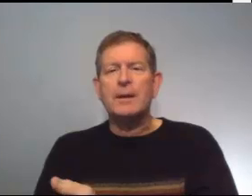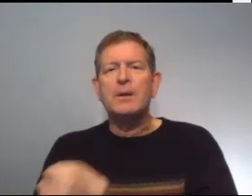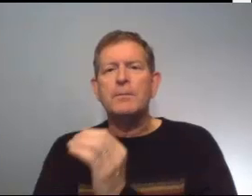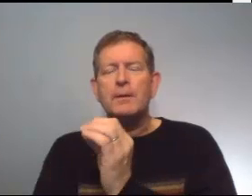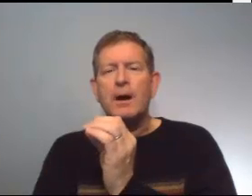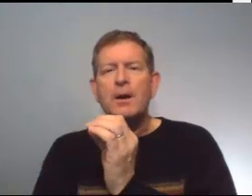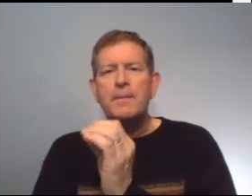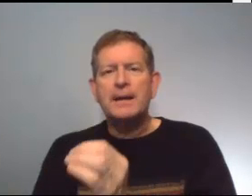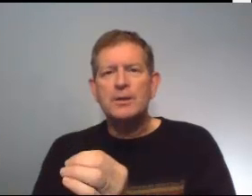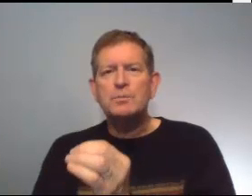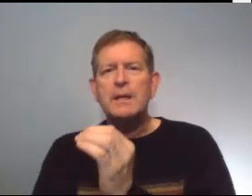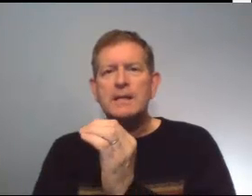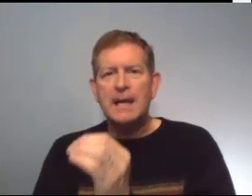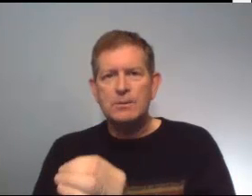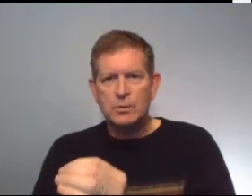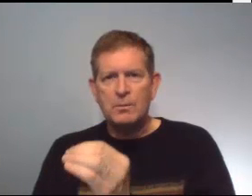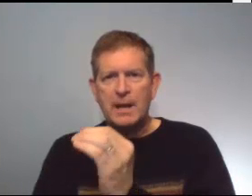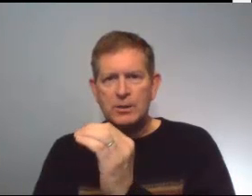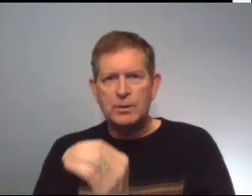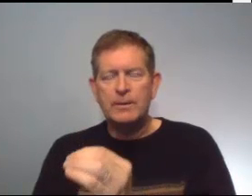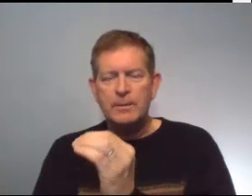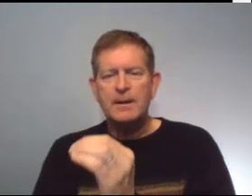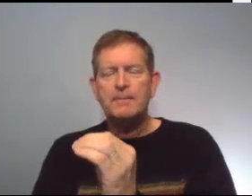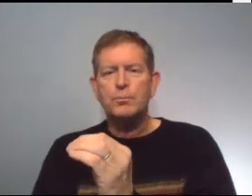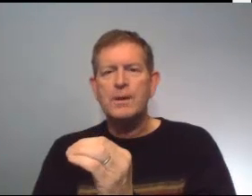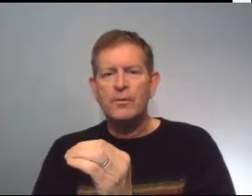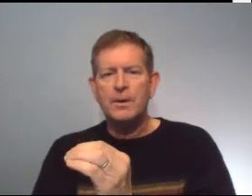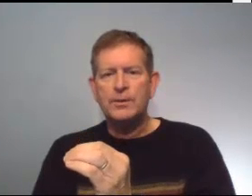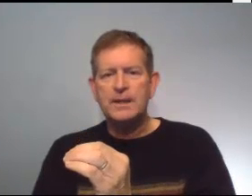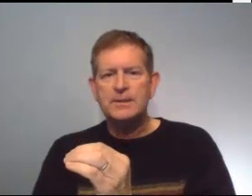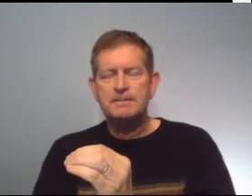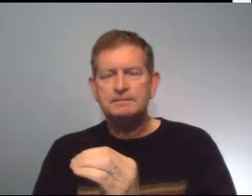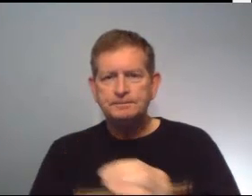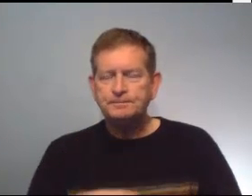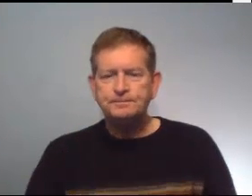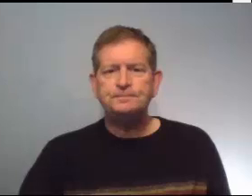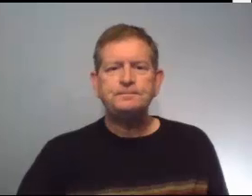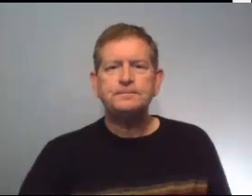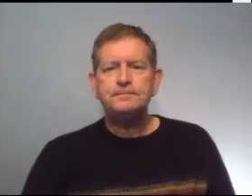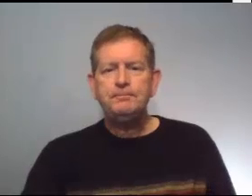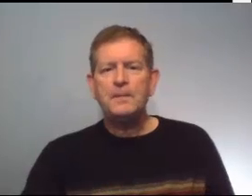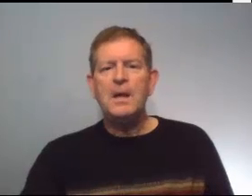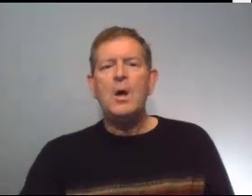but I'll come back to this many times to remind you. I'm going to be brief about this.